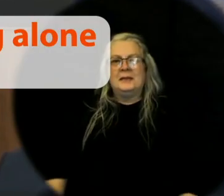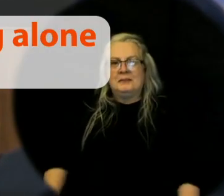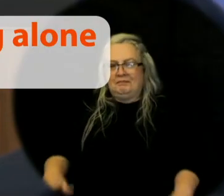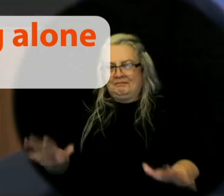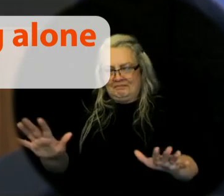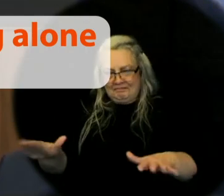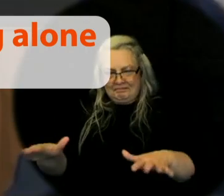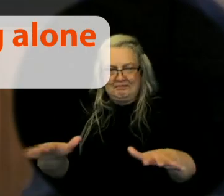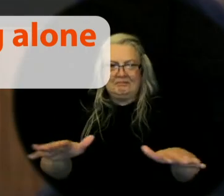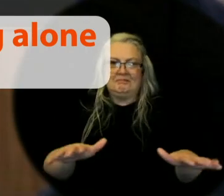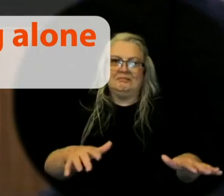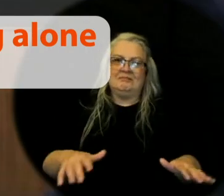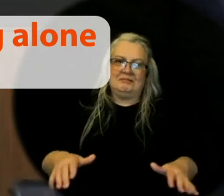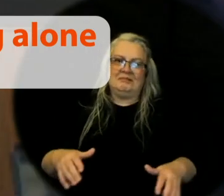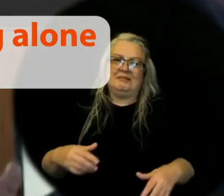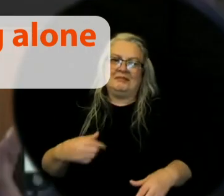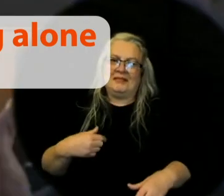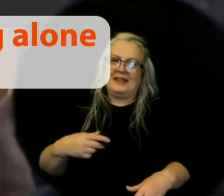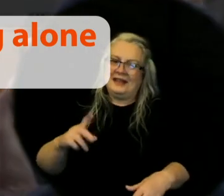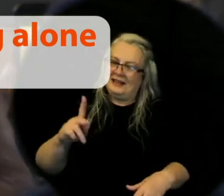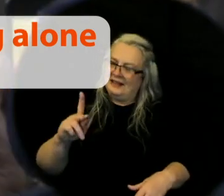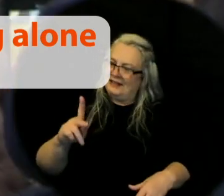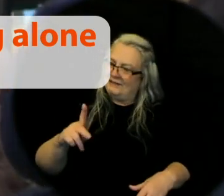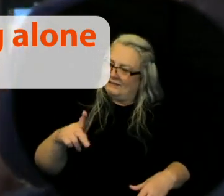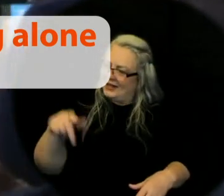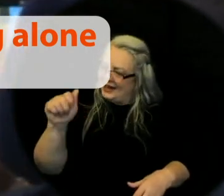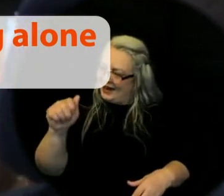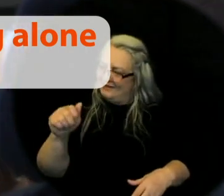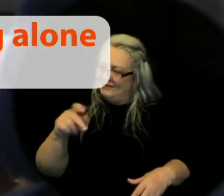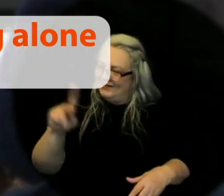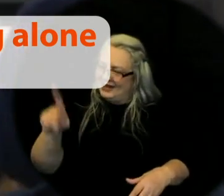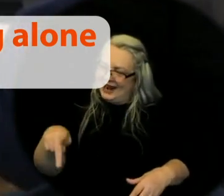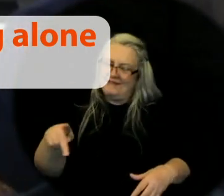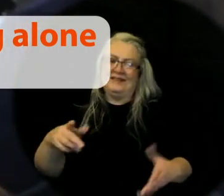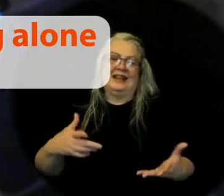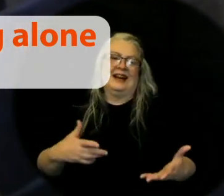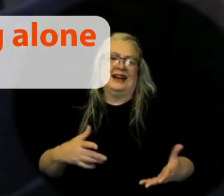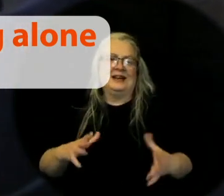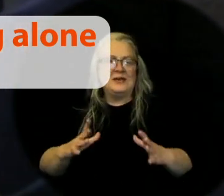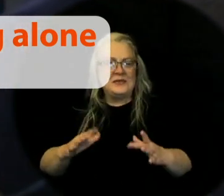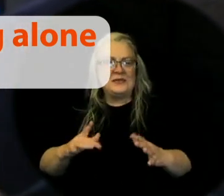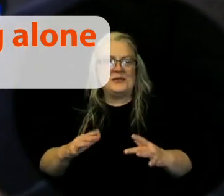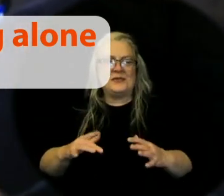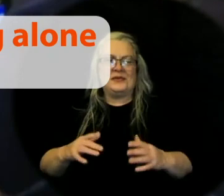I mean it sincerely. Hello, Philadelphia. I'm Joe Biden's husband.